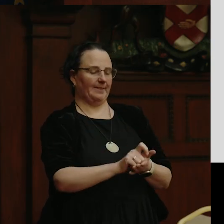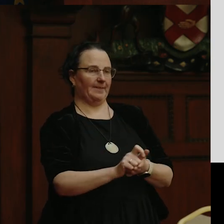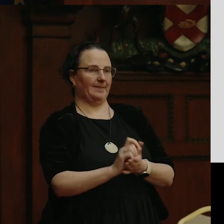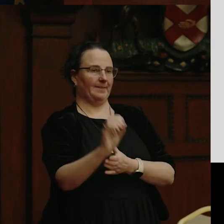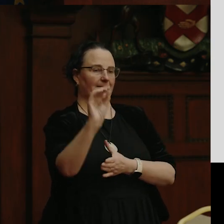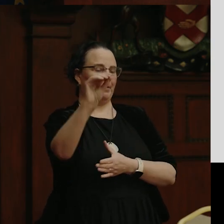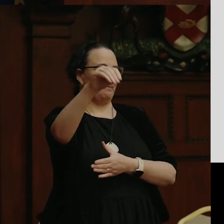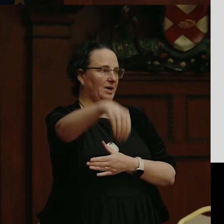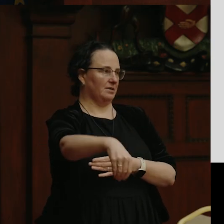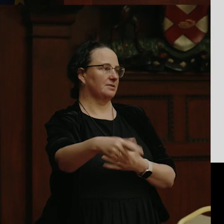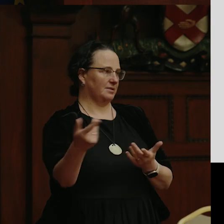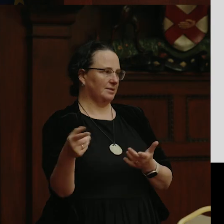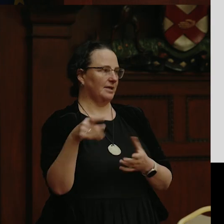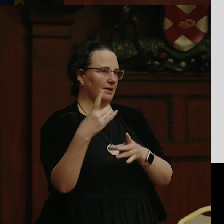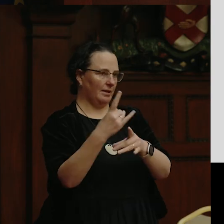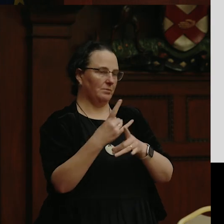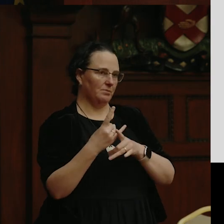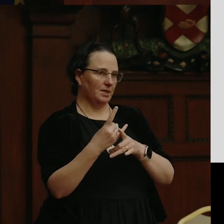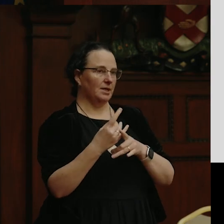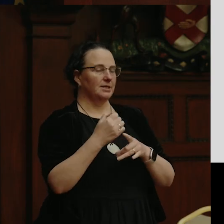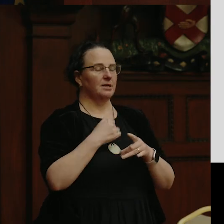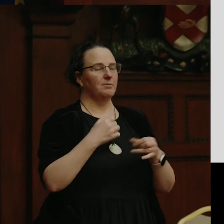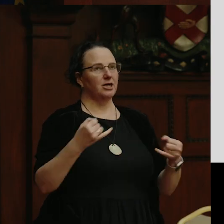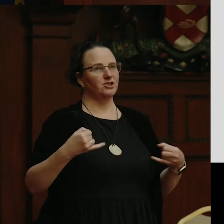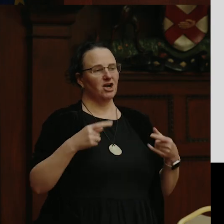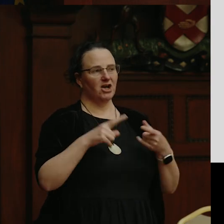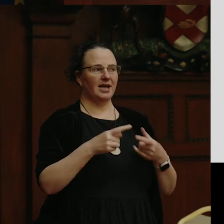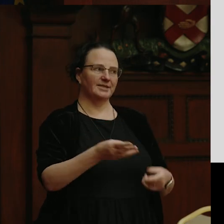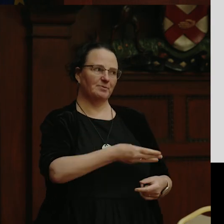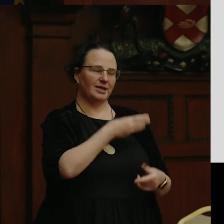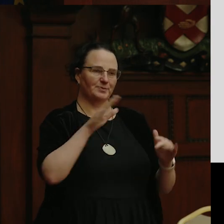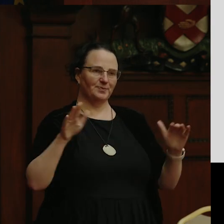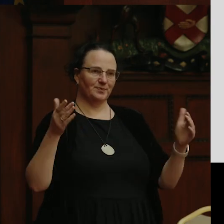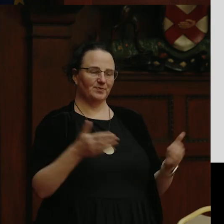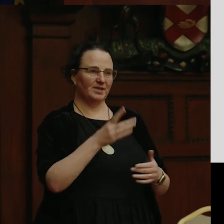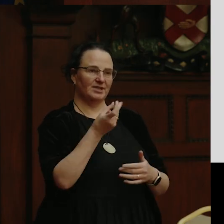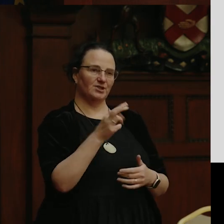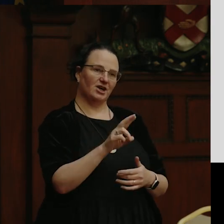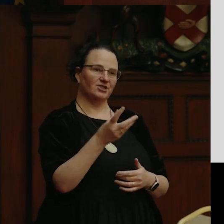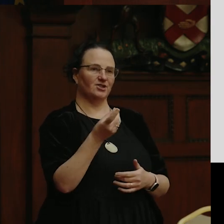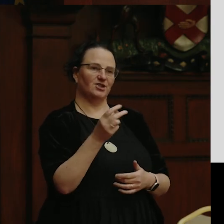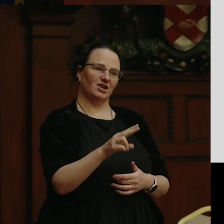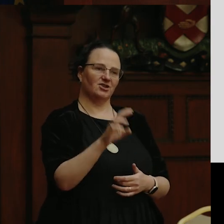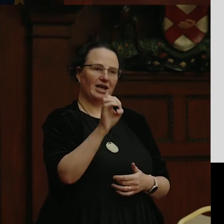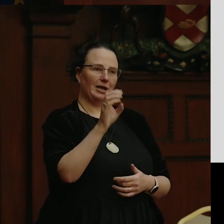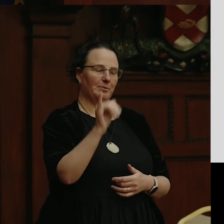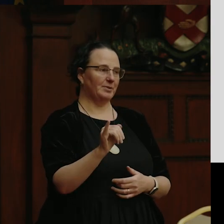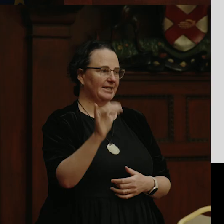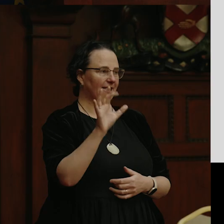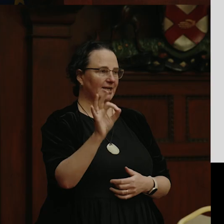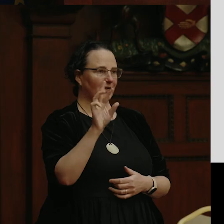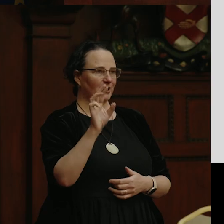morning is going to be about. So it is my joy and pleasure to introduce Dr. Emily Greenan, and